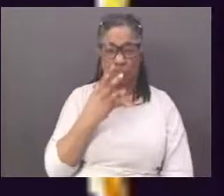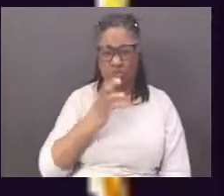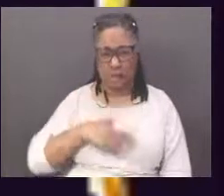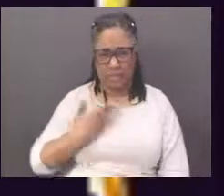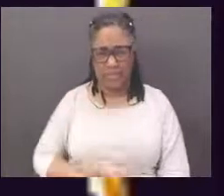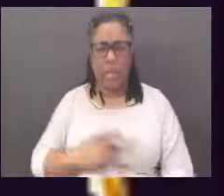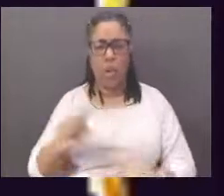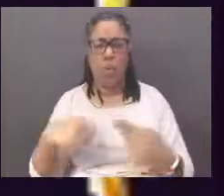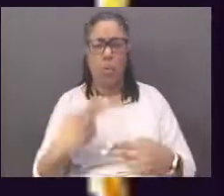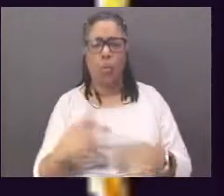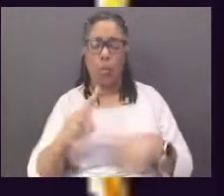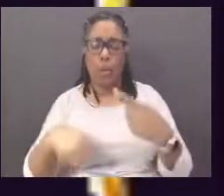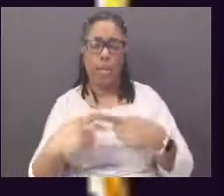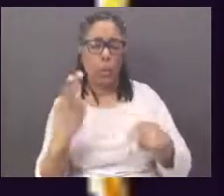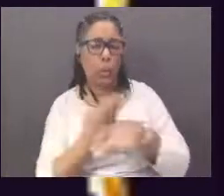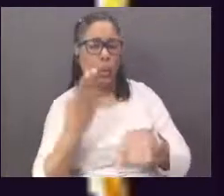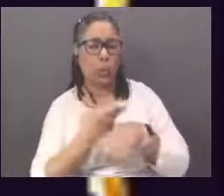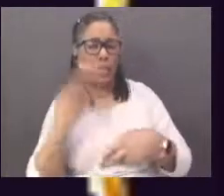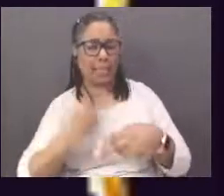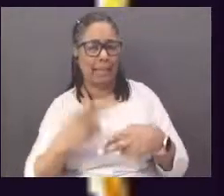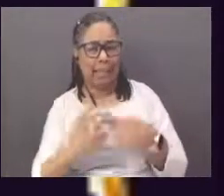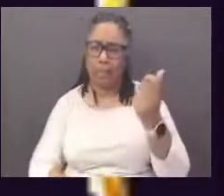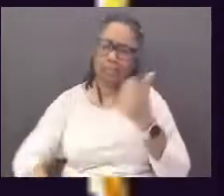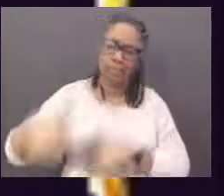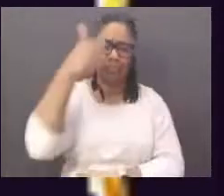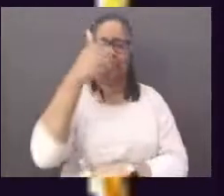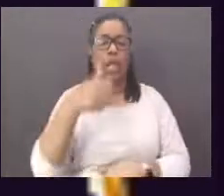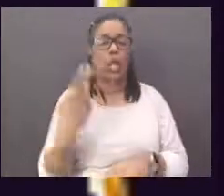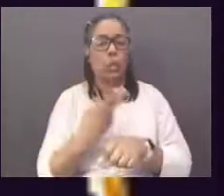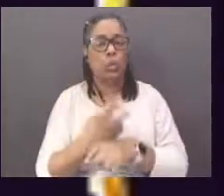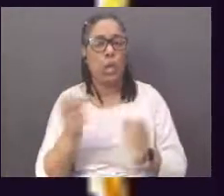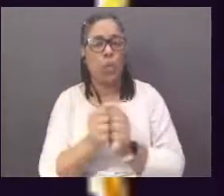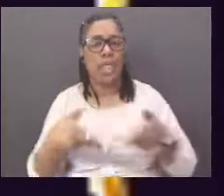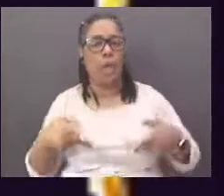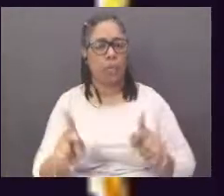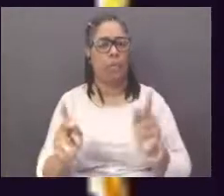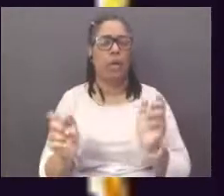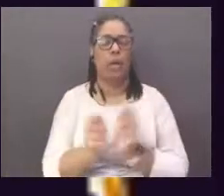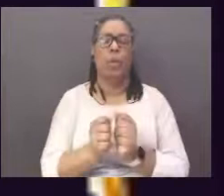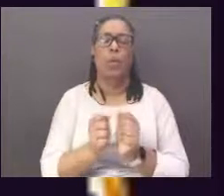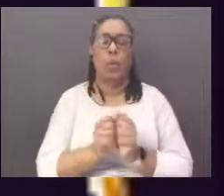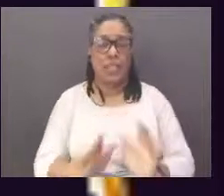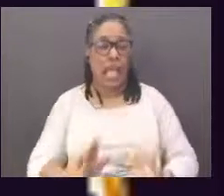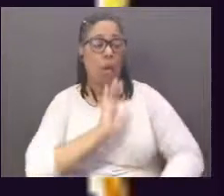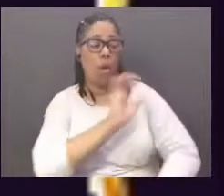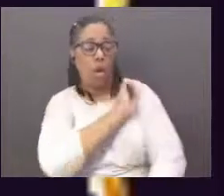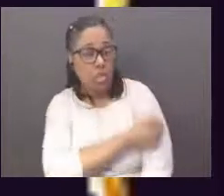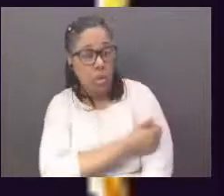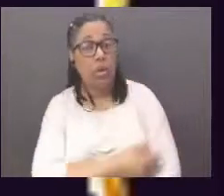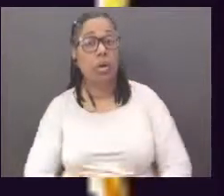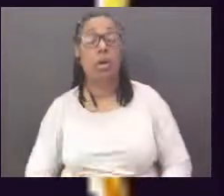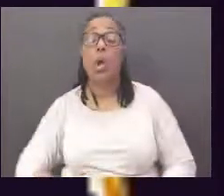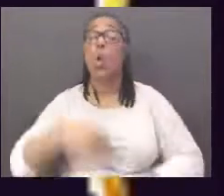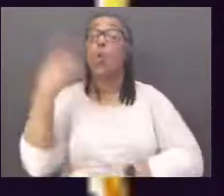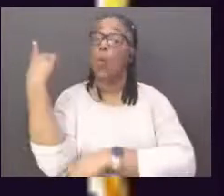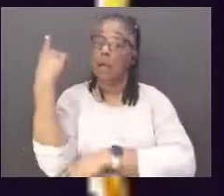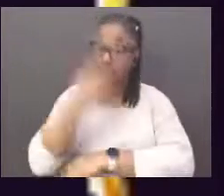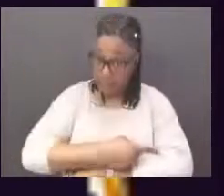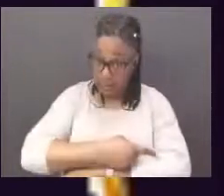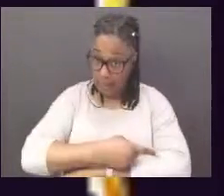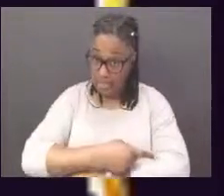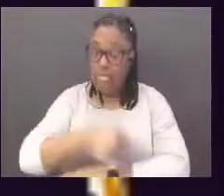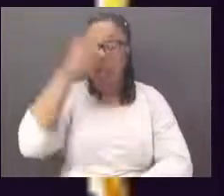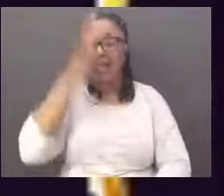name that is above every name without permission and without authority. And there's coming a day when God will tell those